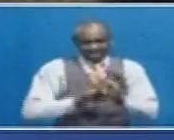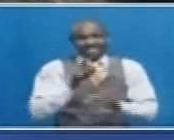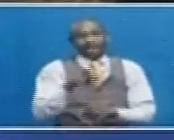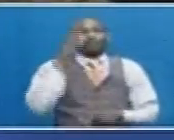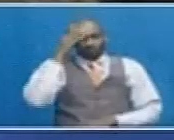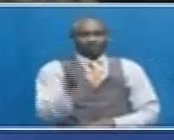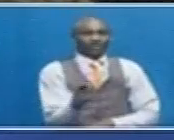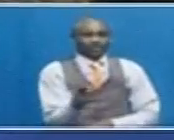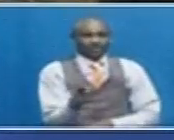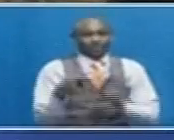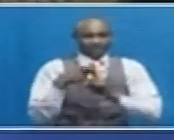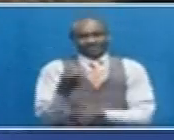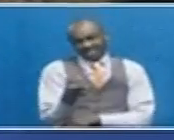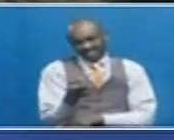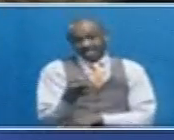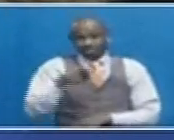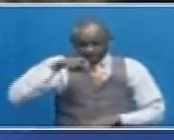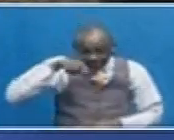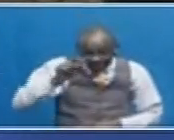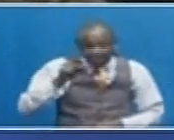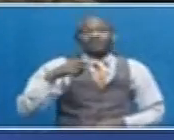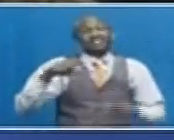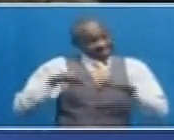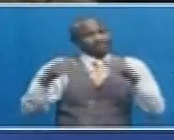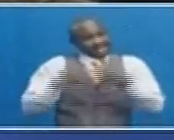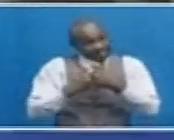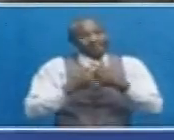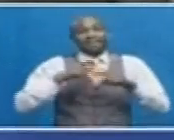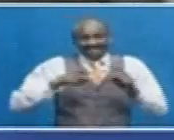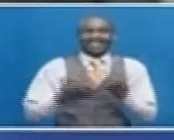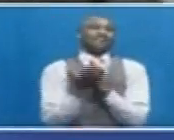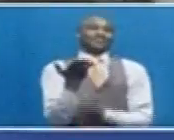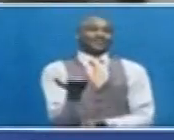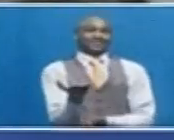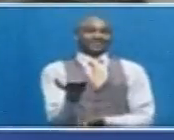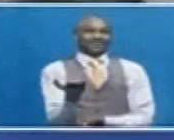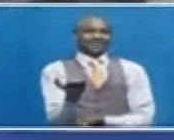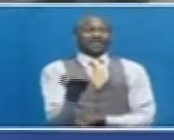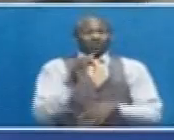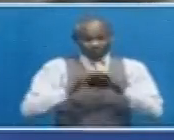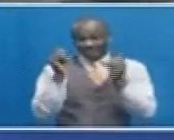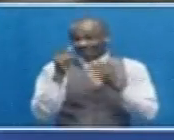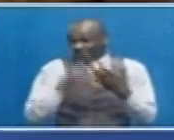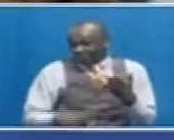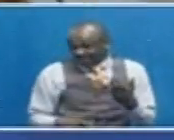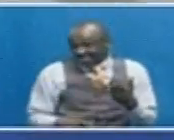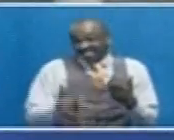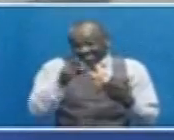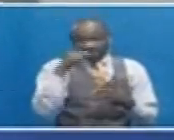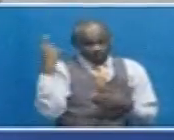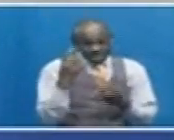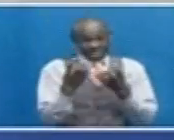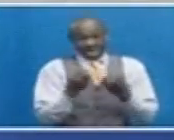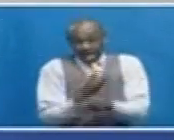They enjoy their work. To them, it's a hunt game. They find the cancer. And the good news is that it's not just